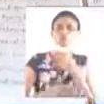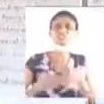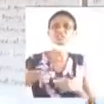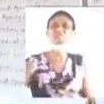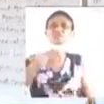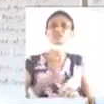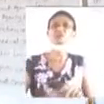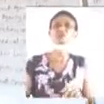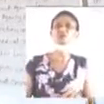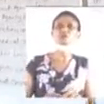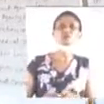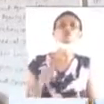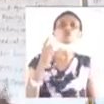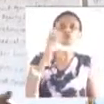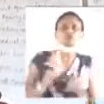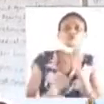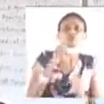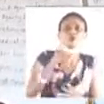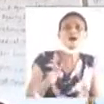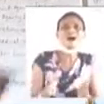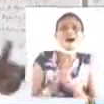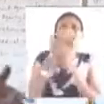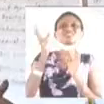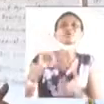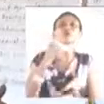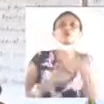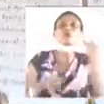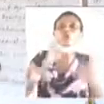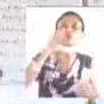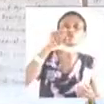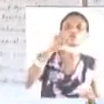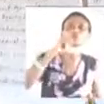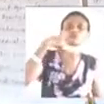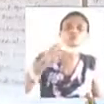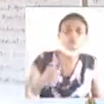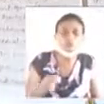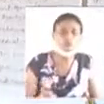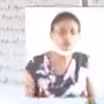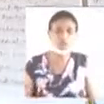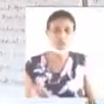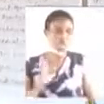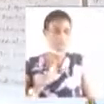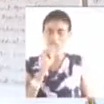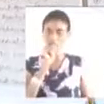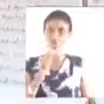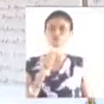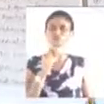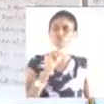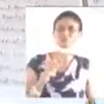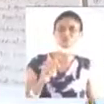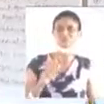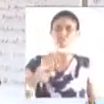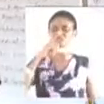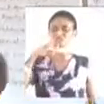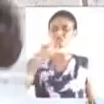there at all. They ask, what are you seeing? I'm seeing somebody. You didn't see it, brother. You